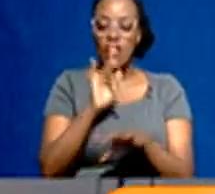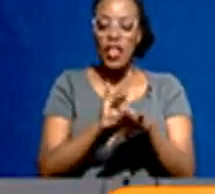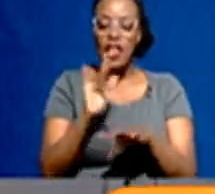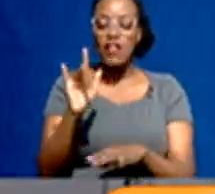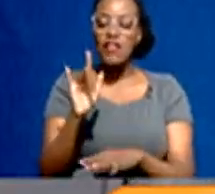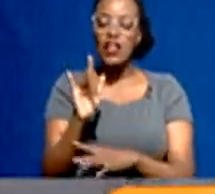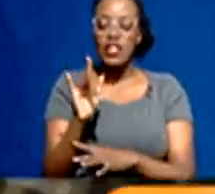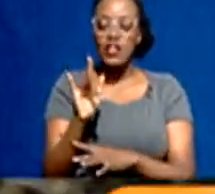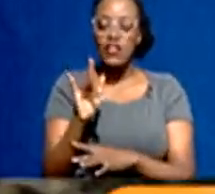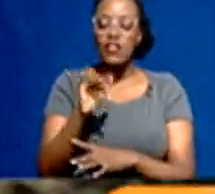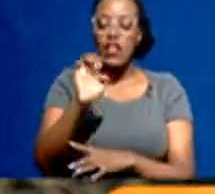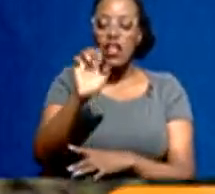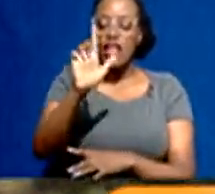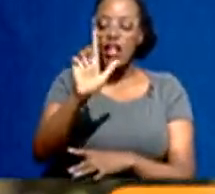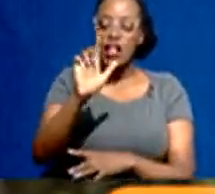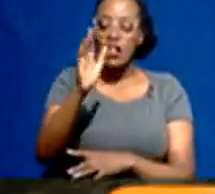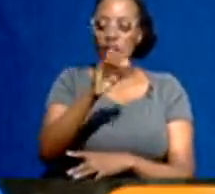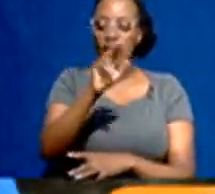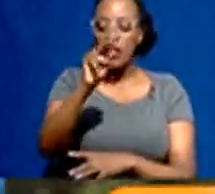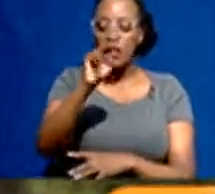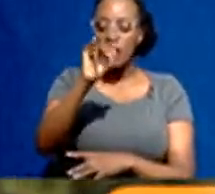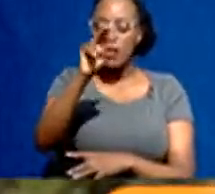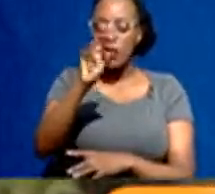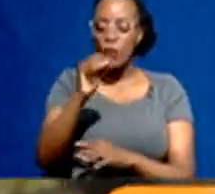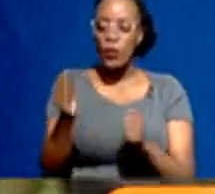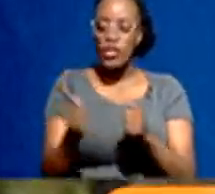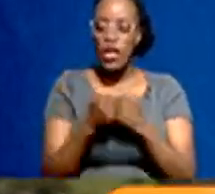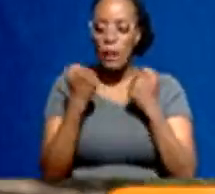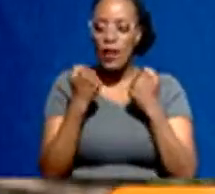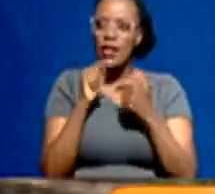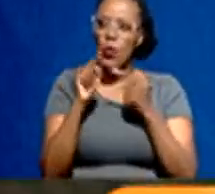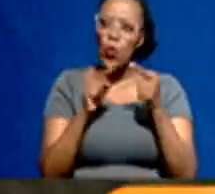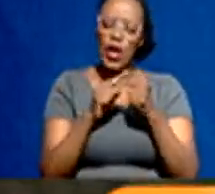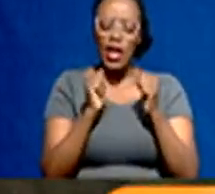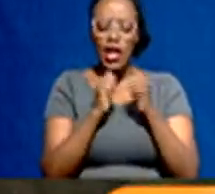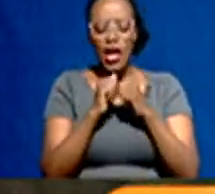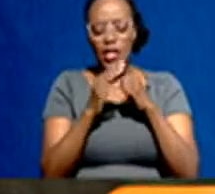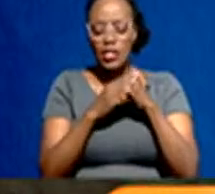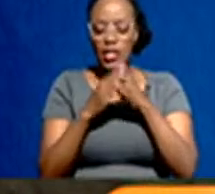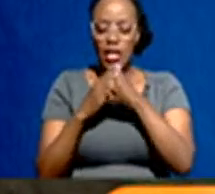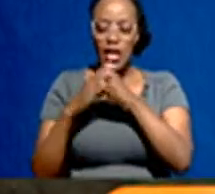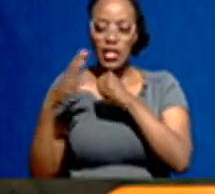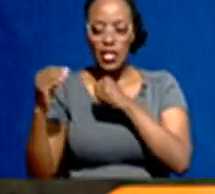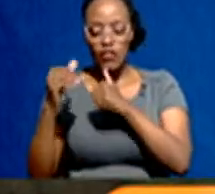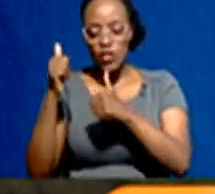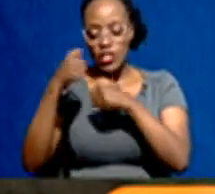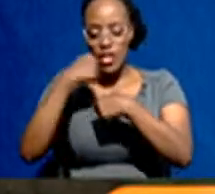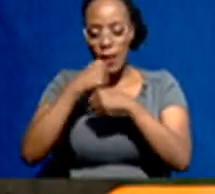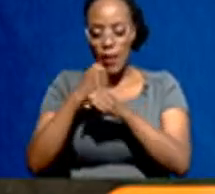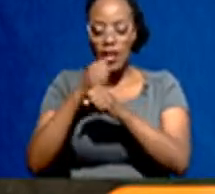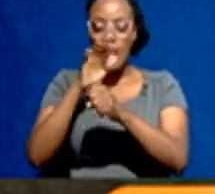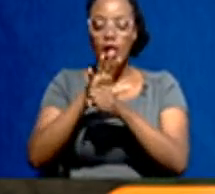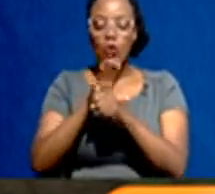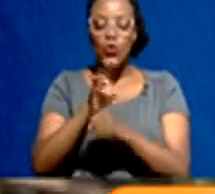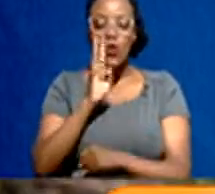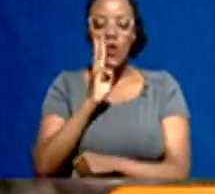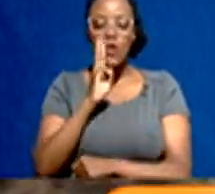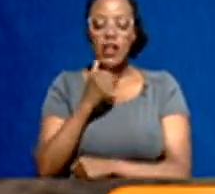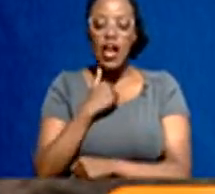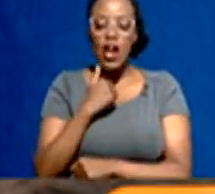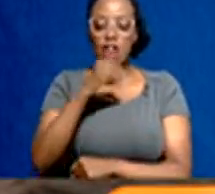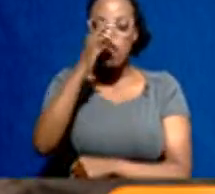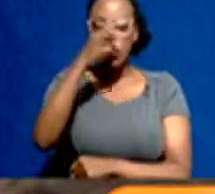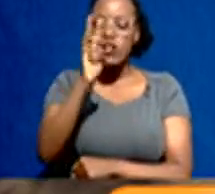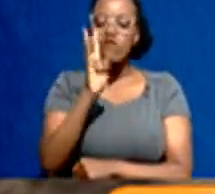of El Nino that happened in the late 1990s resulted in a lot of water, fresh water being